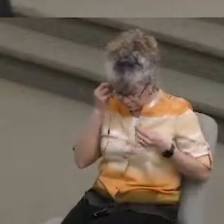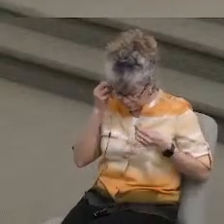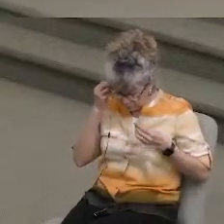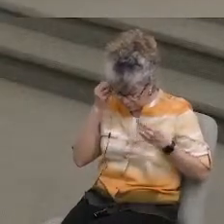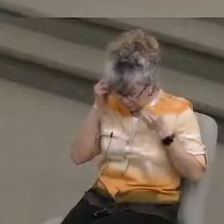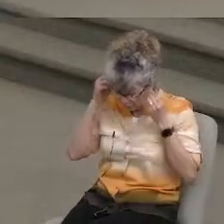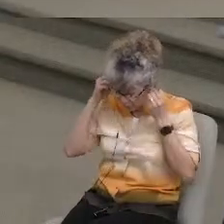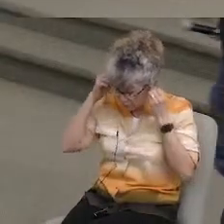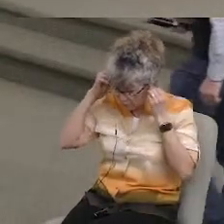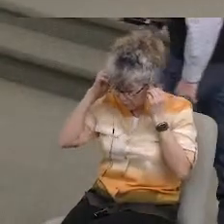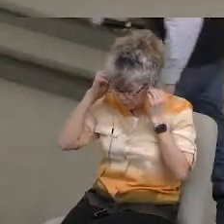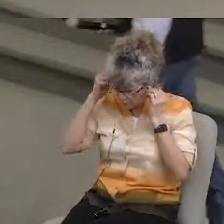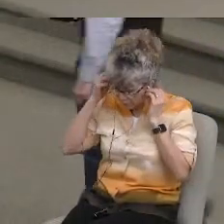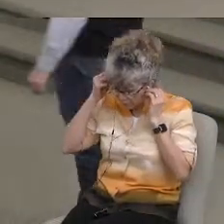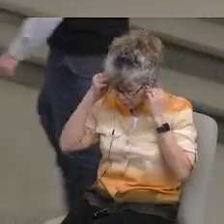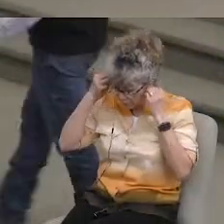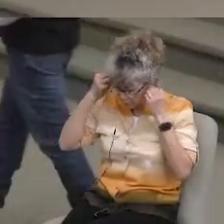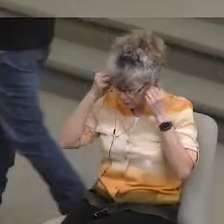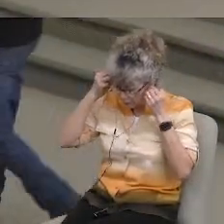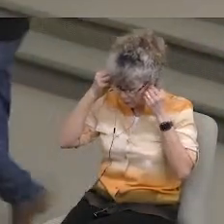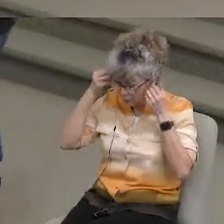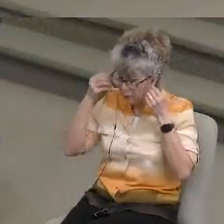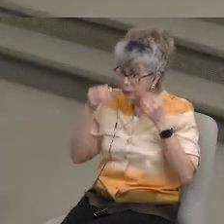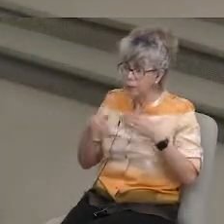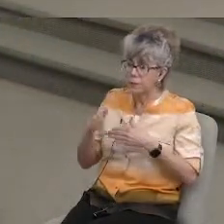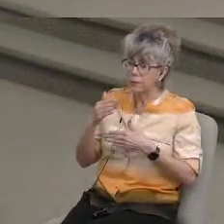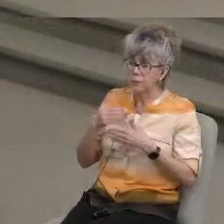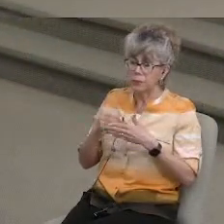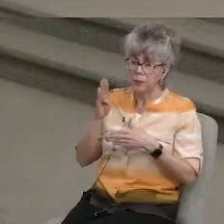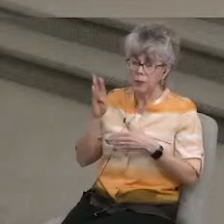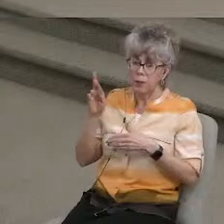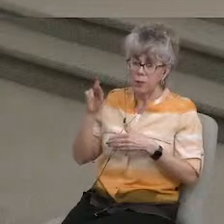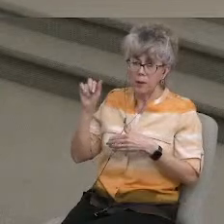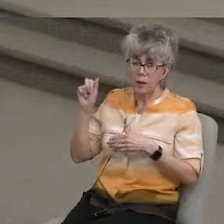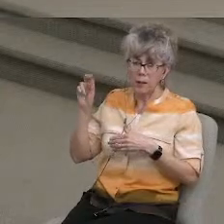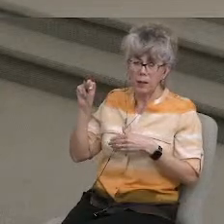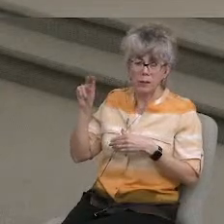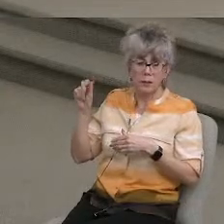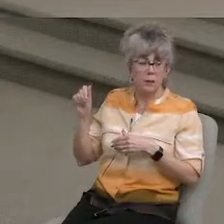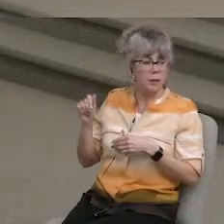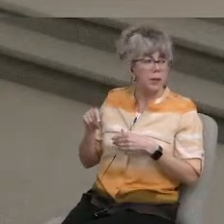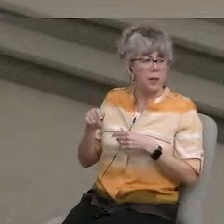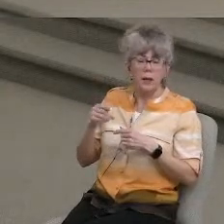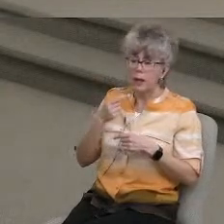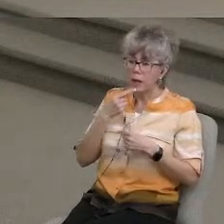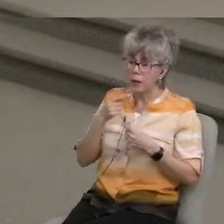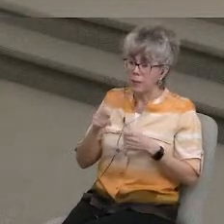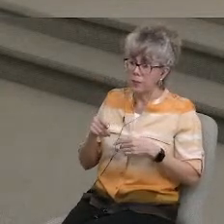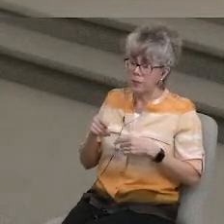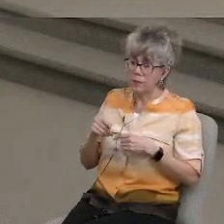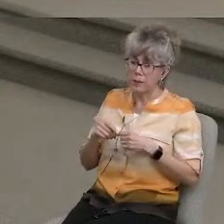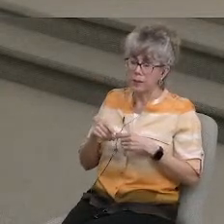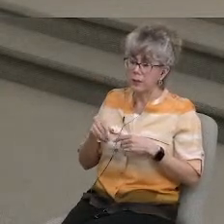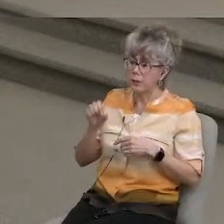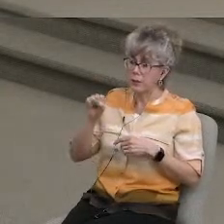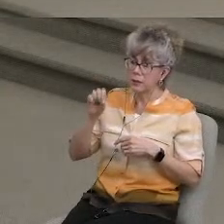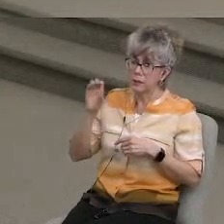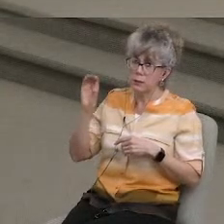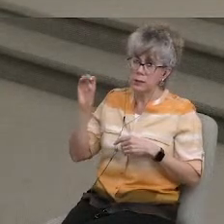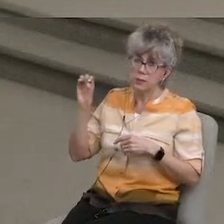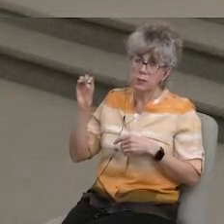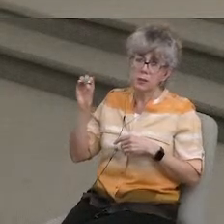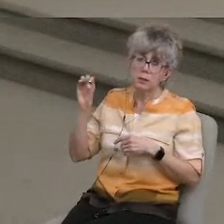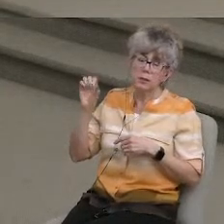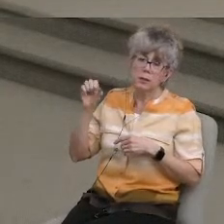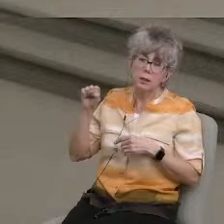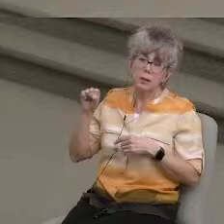Before Brian has our final prayer today, we've had a request for a special prayer. Scott Boyle has a friend